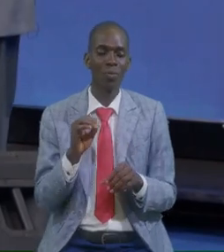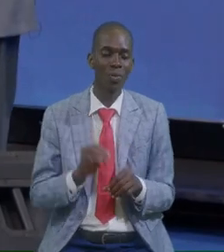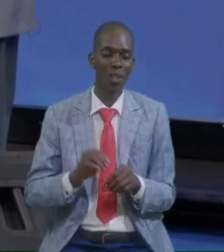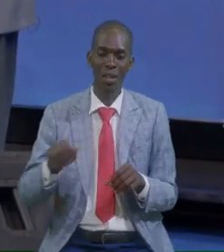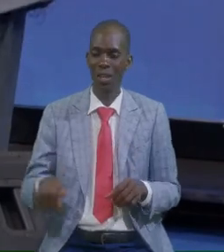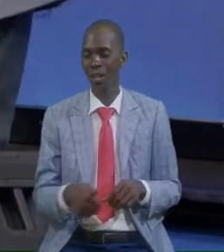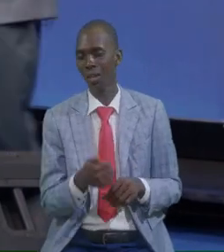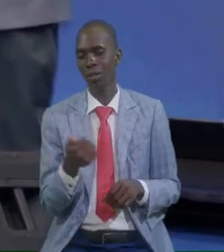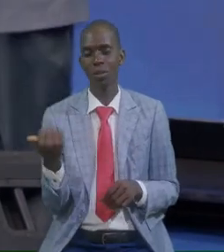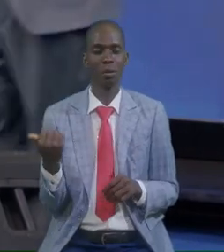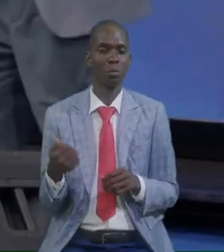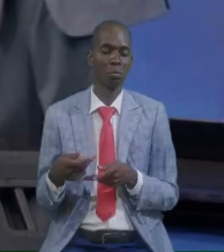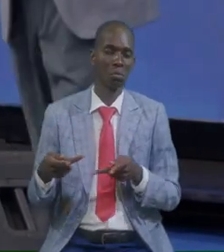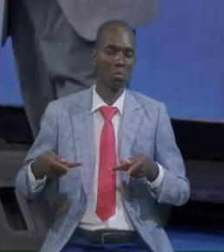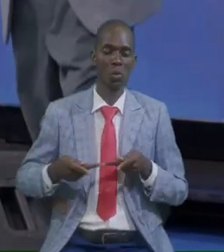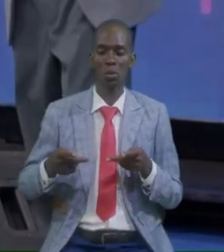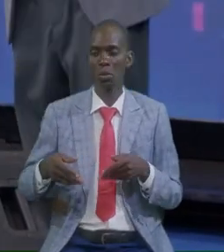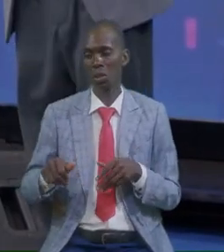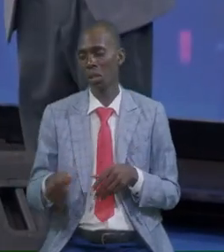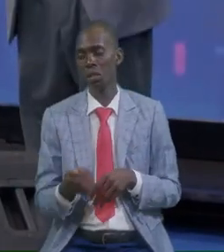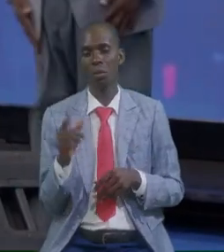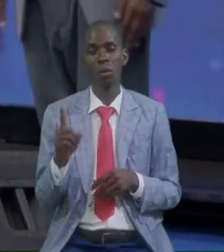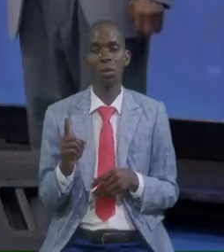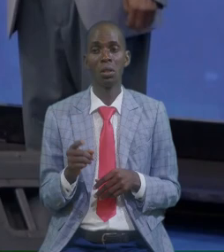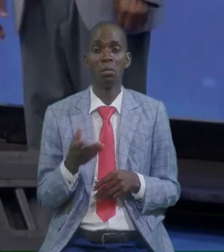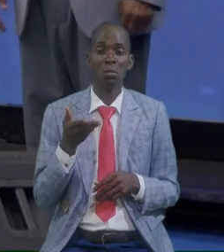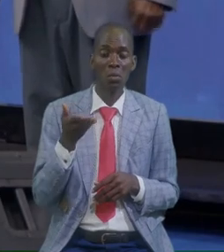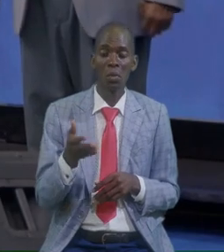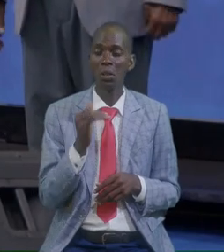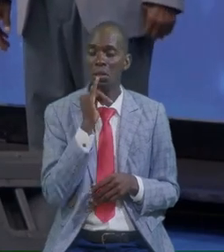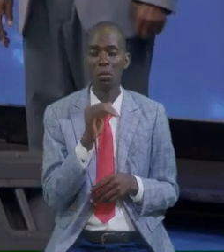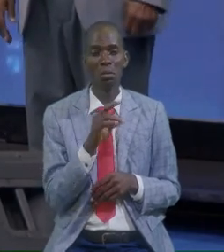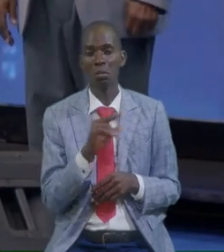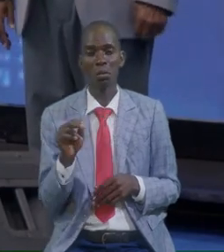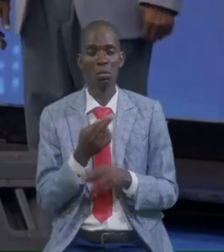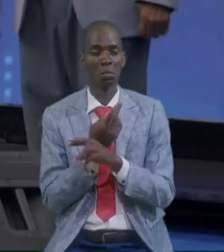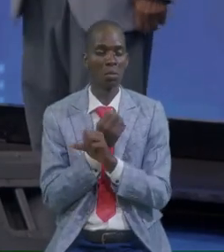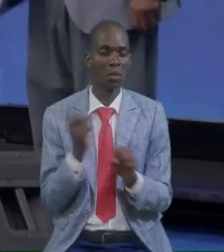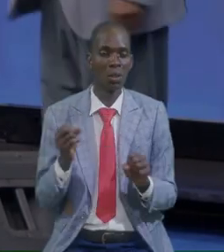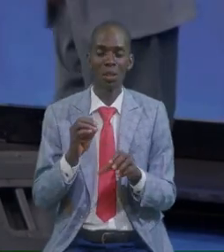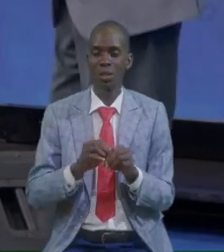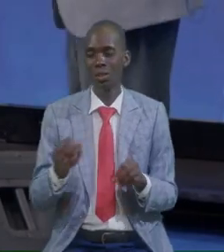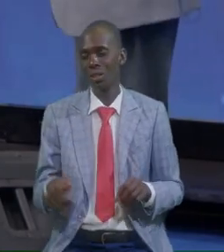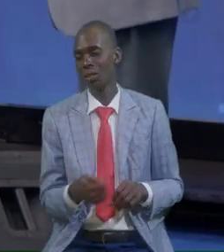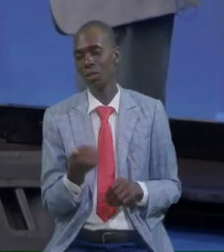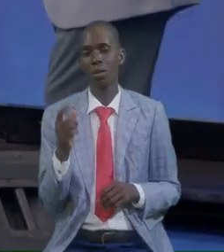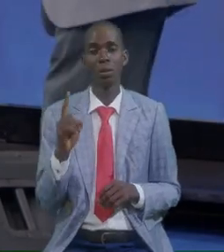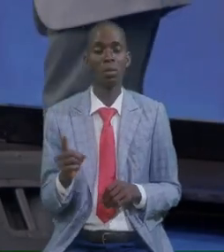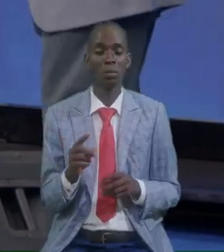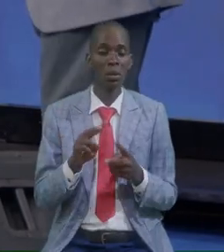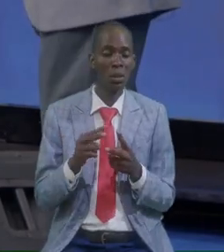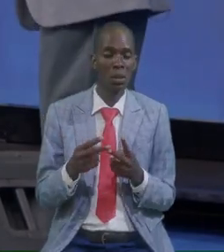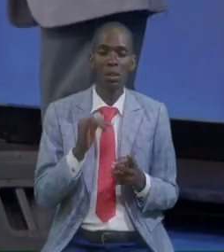other, neither is there redemption in any other, neither is